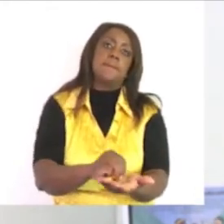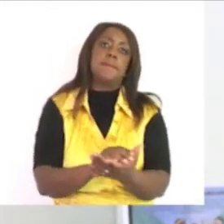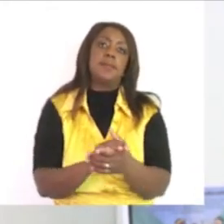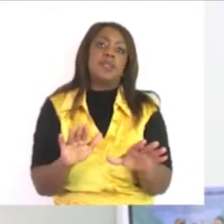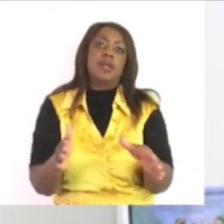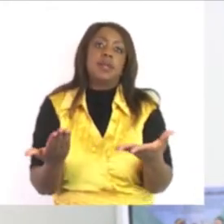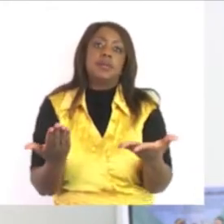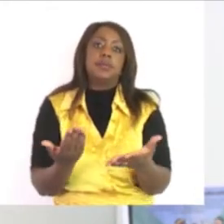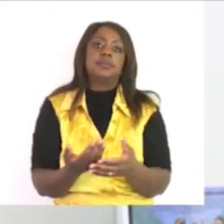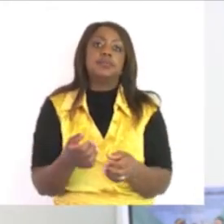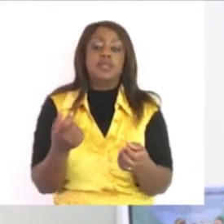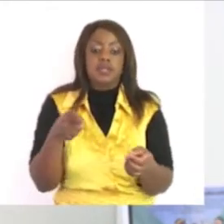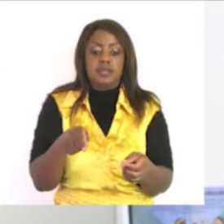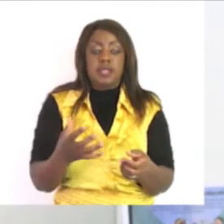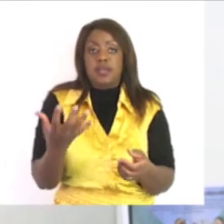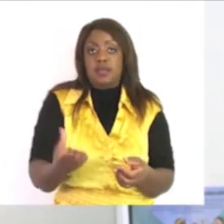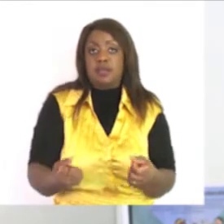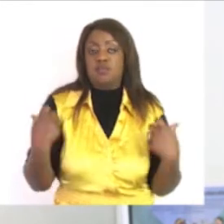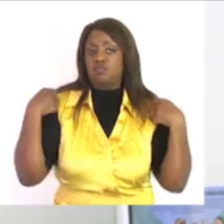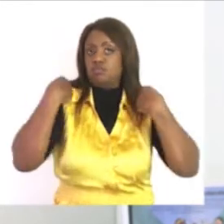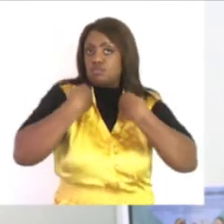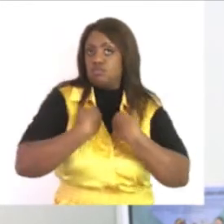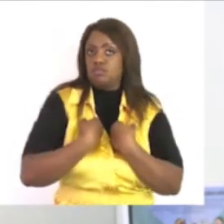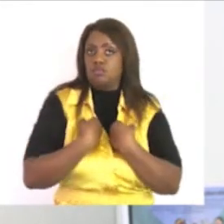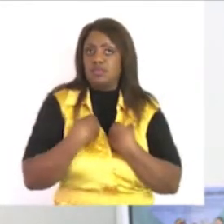So with me, I have a school bag here.